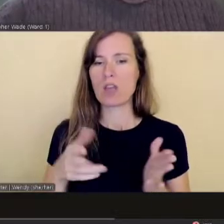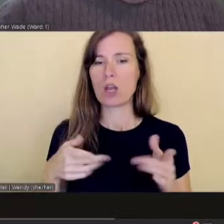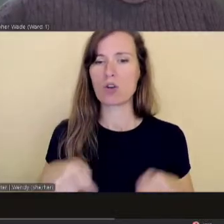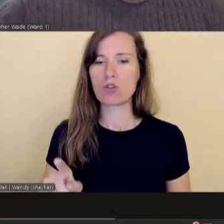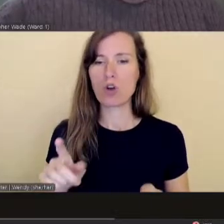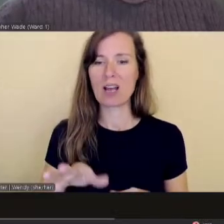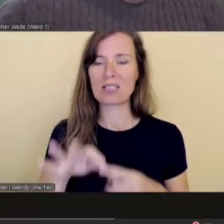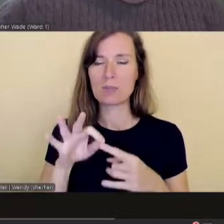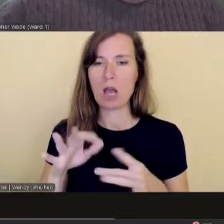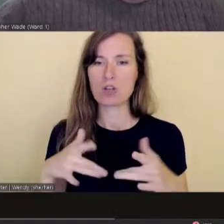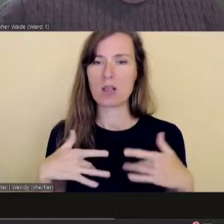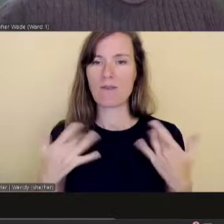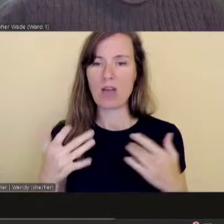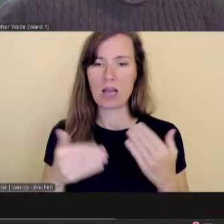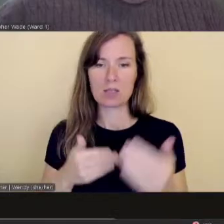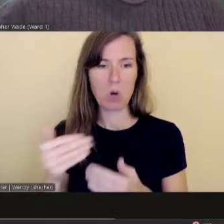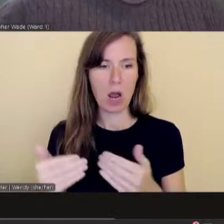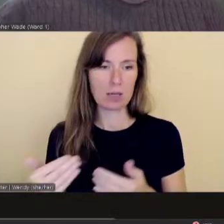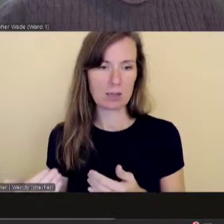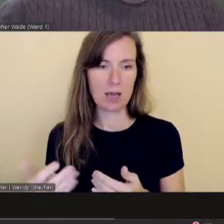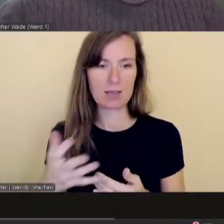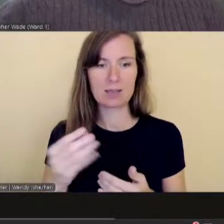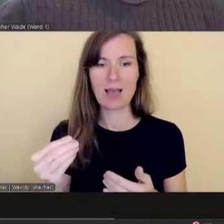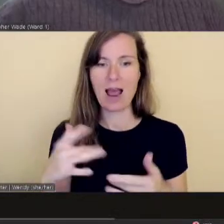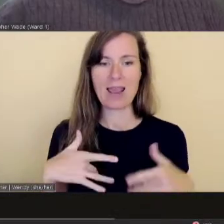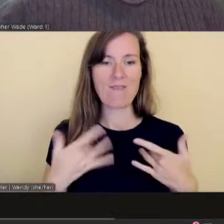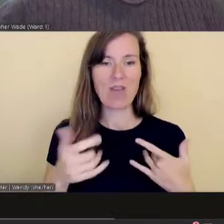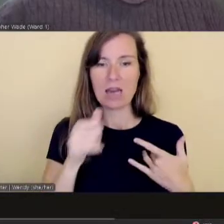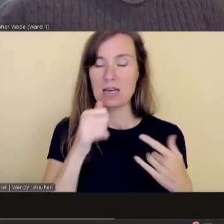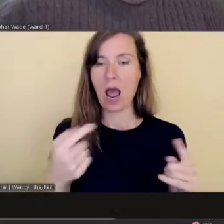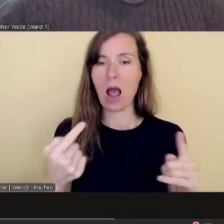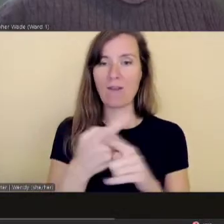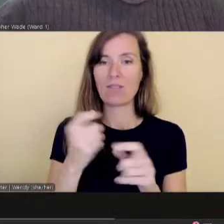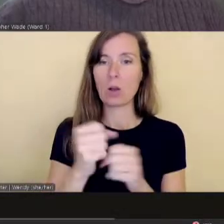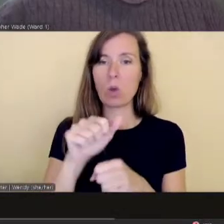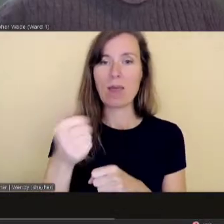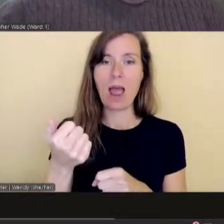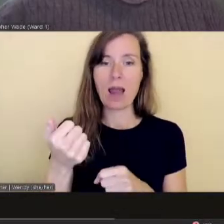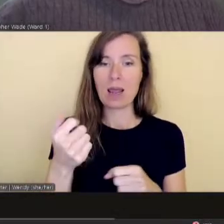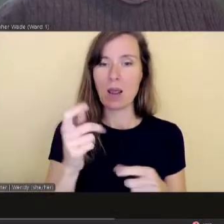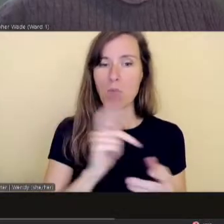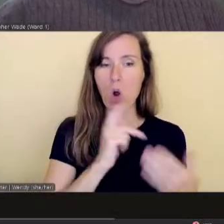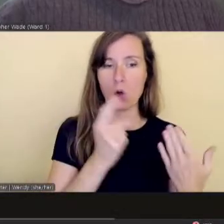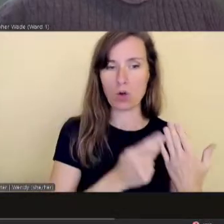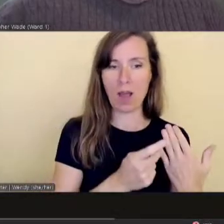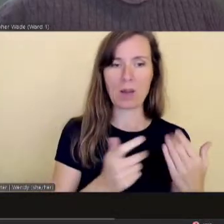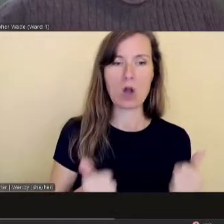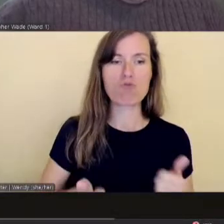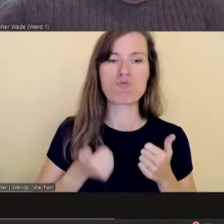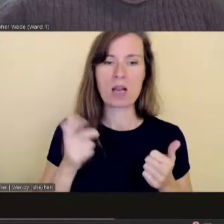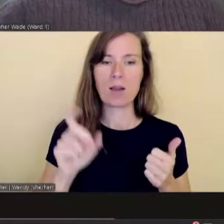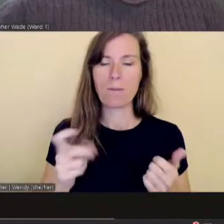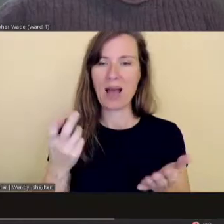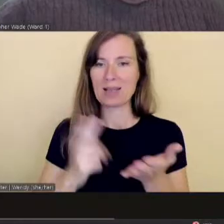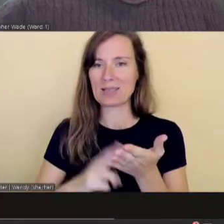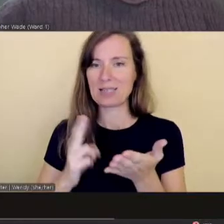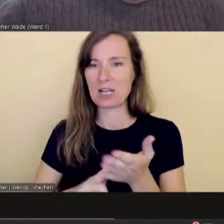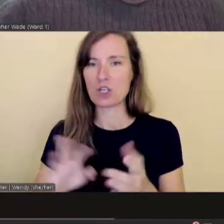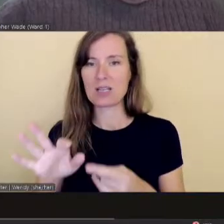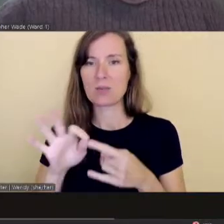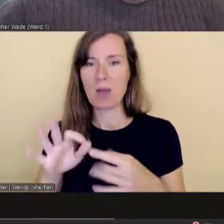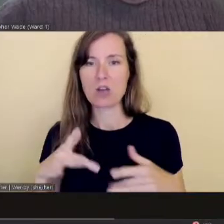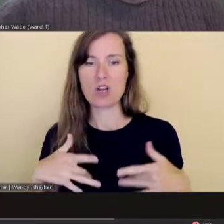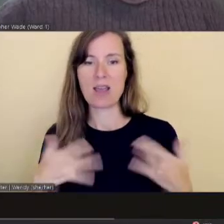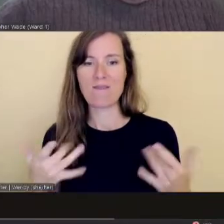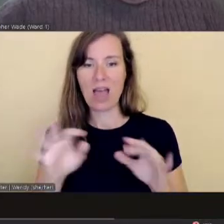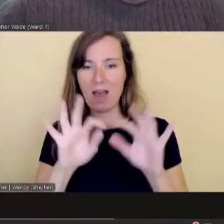programming. Residents must initial that special event form acknowledging any event exceeding